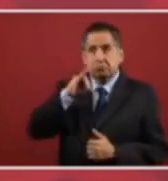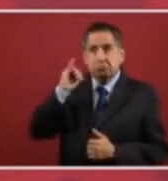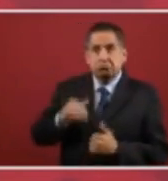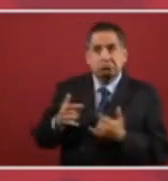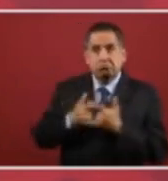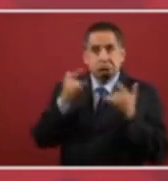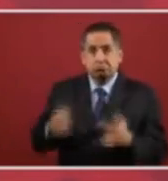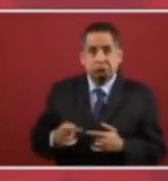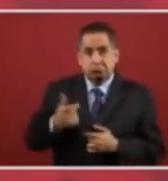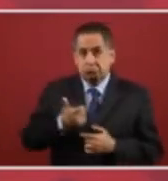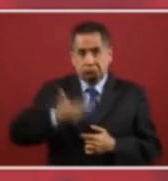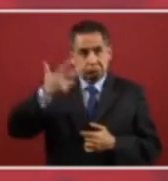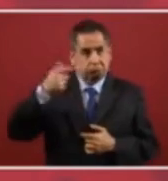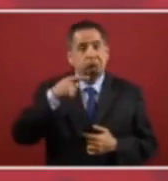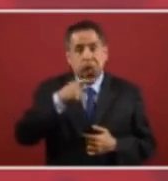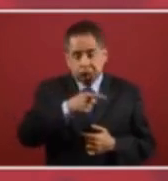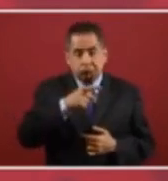Never in the history